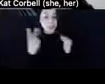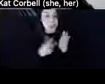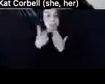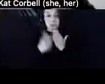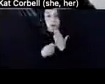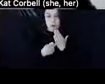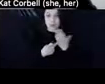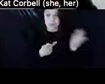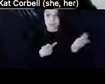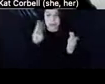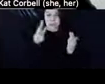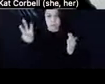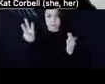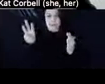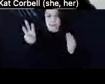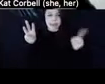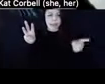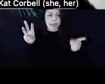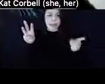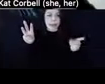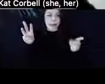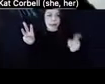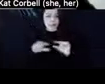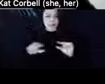below. Um,